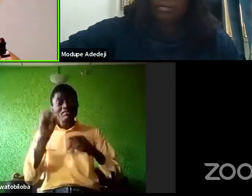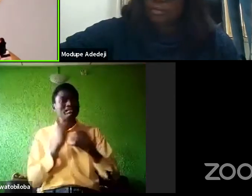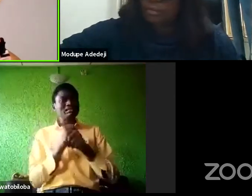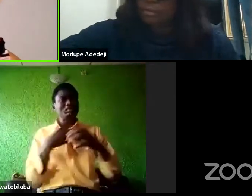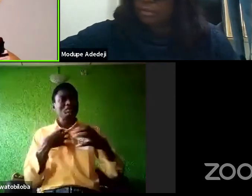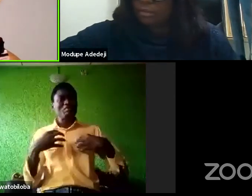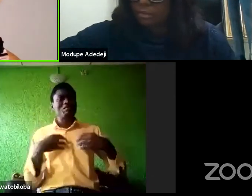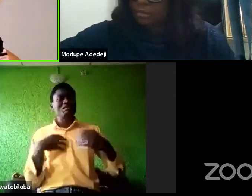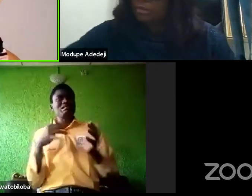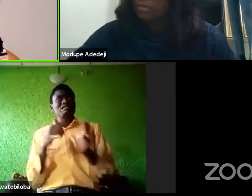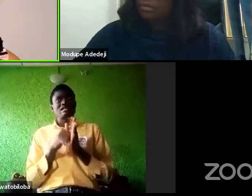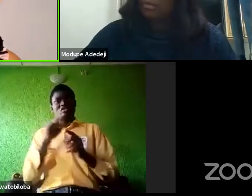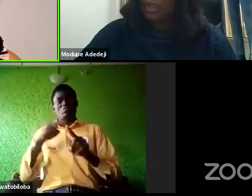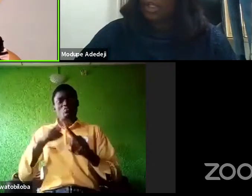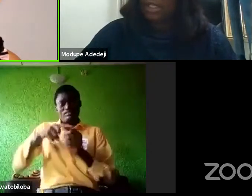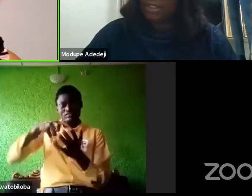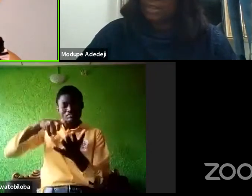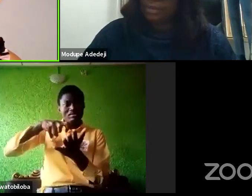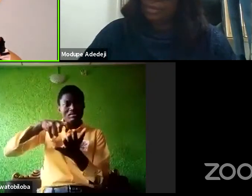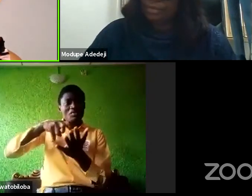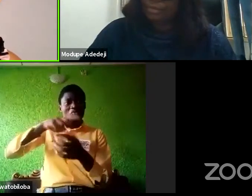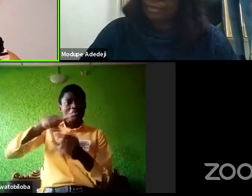and osteoporosis and all that.